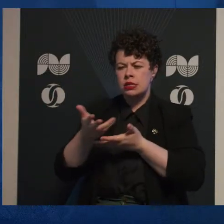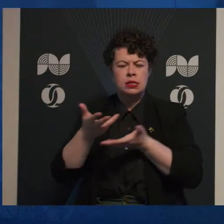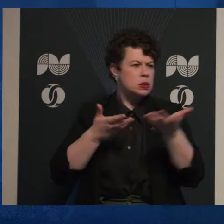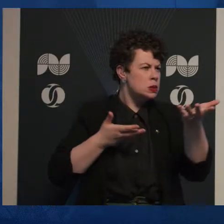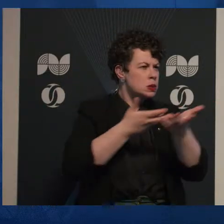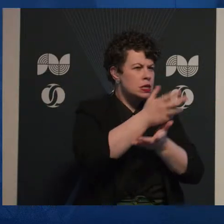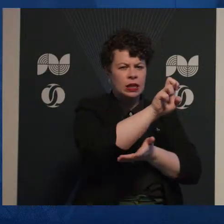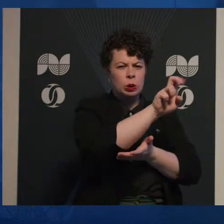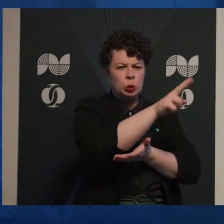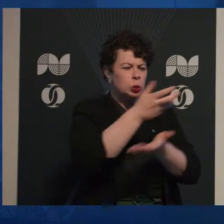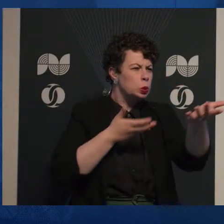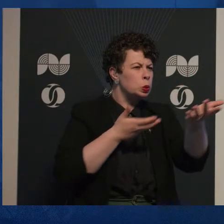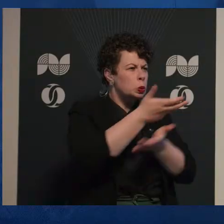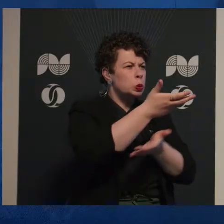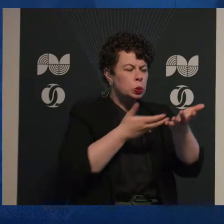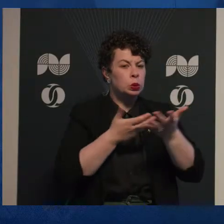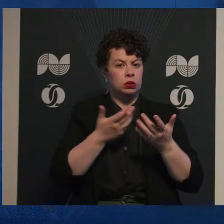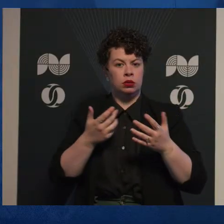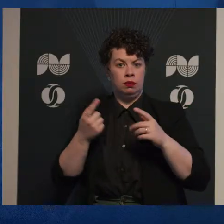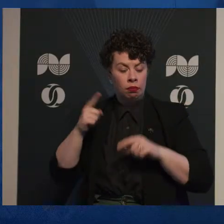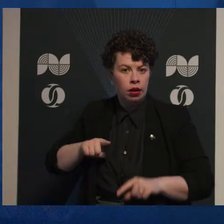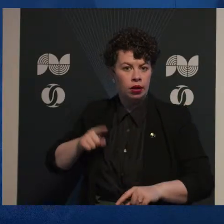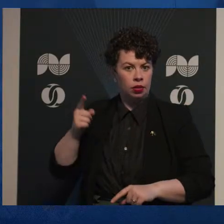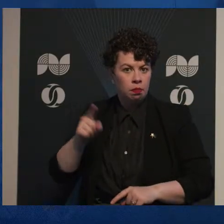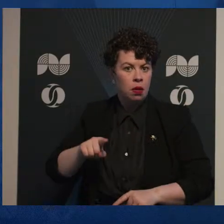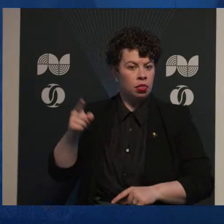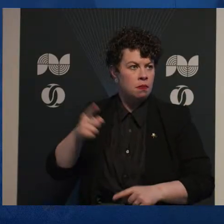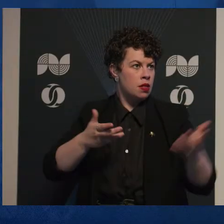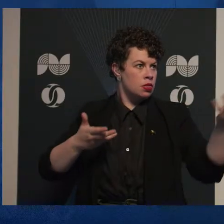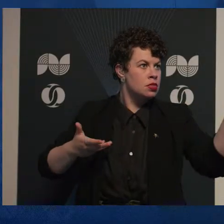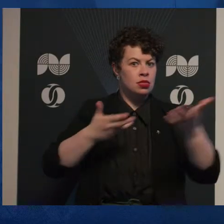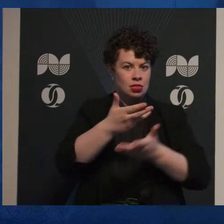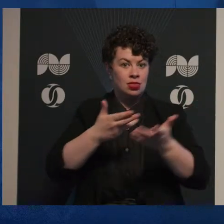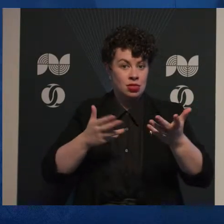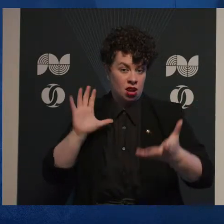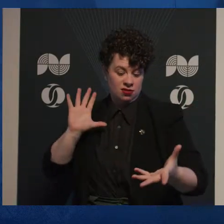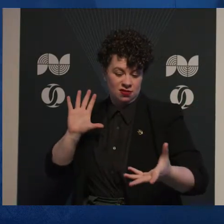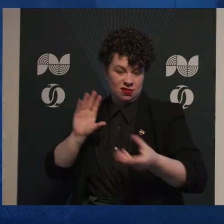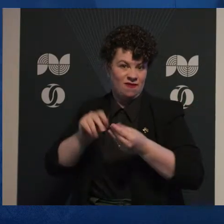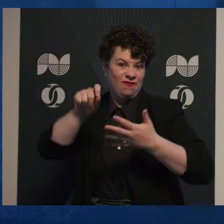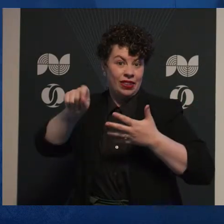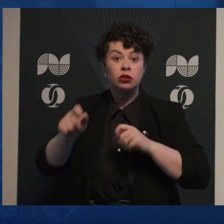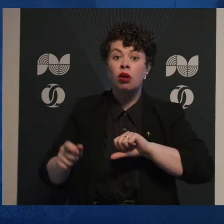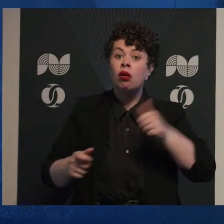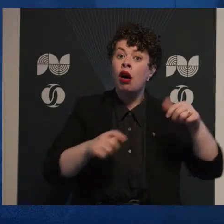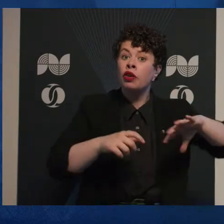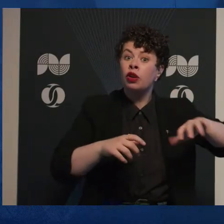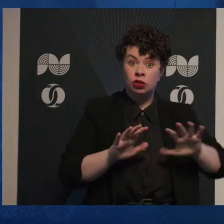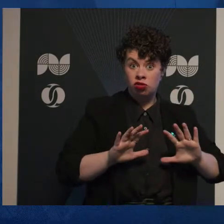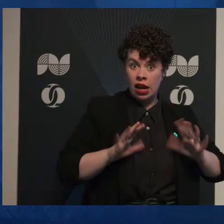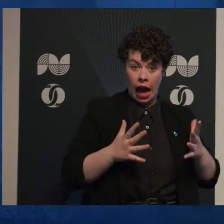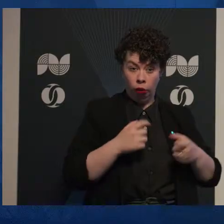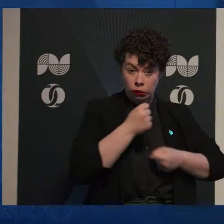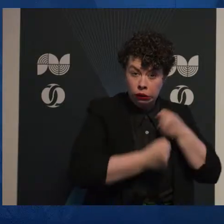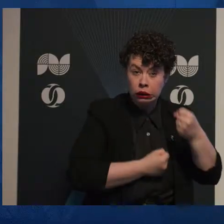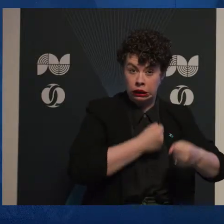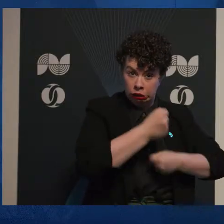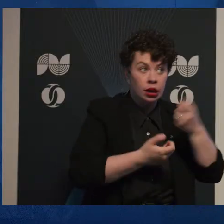been doing so in several months what other countries have been doing in several years, so it's an accelerated path.